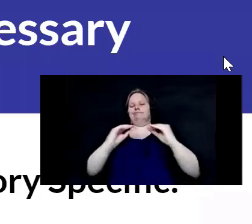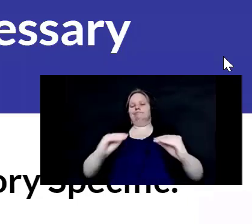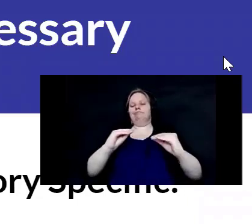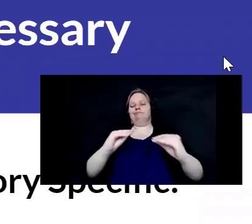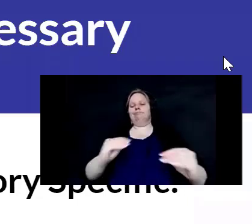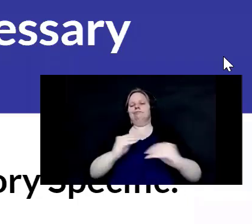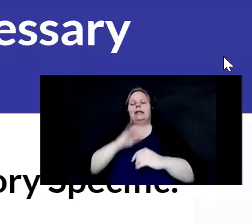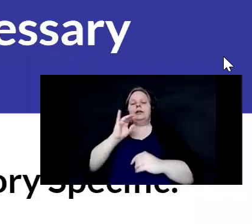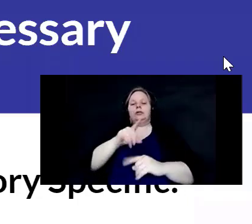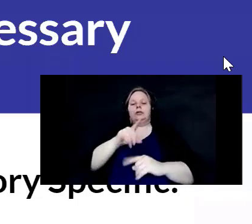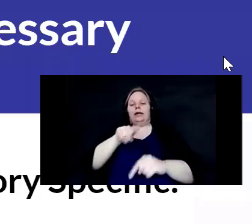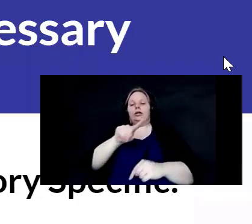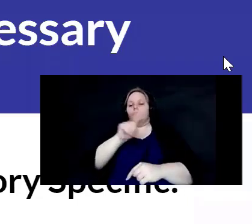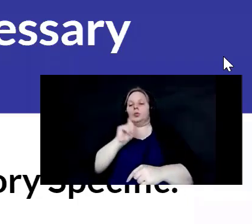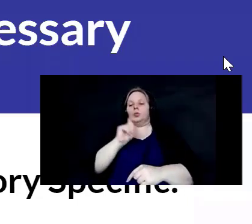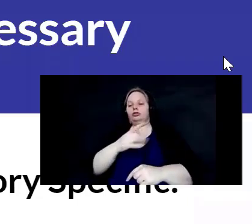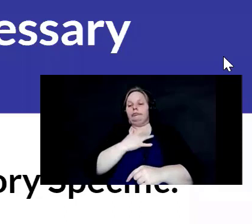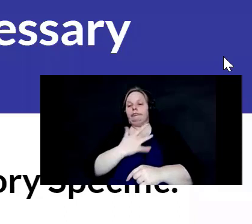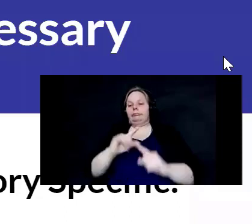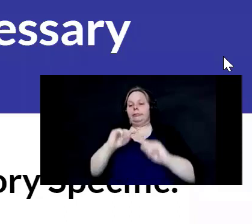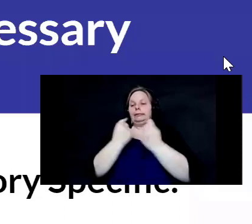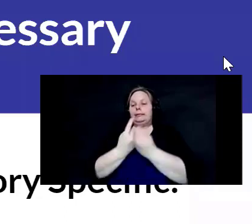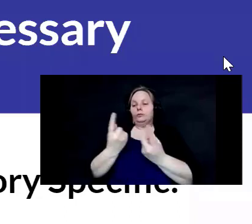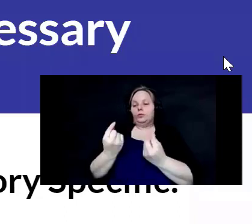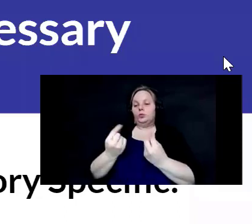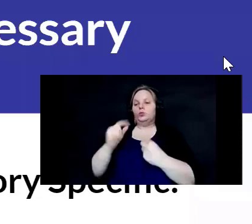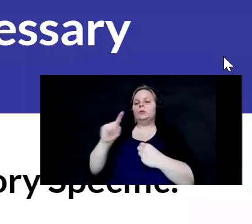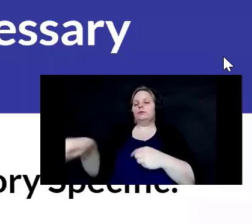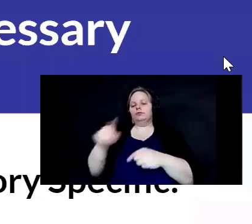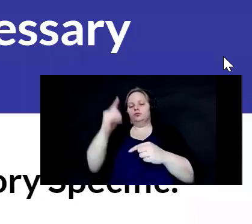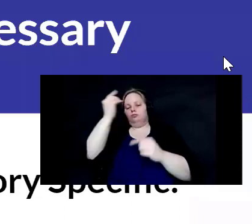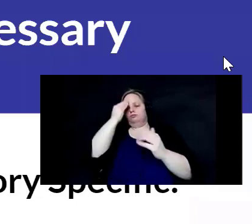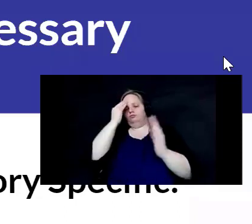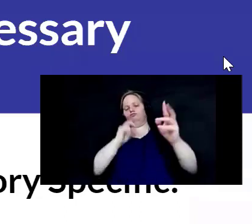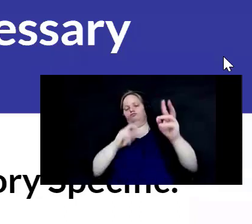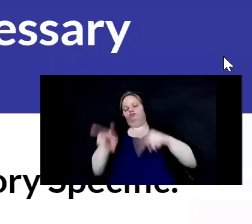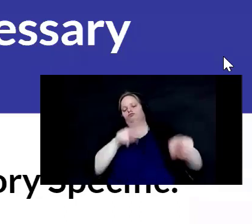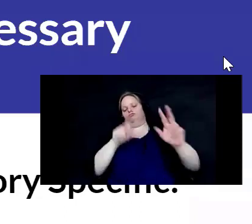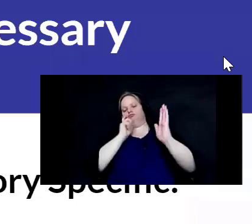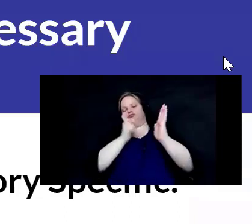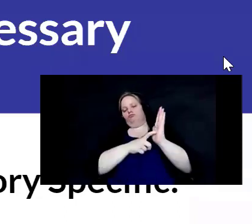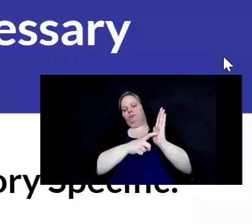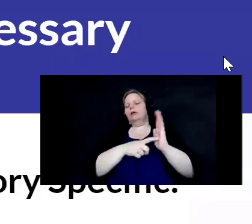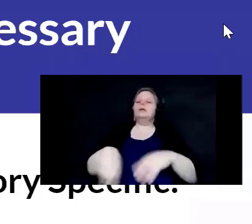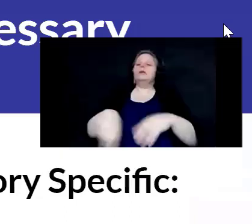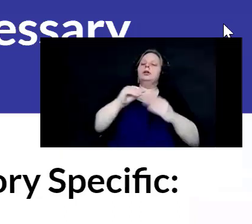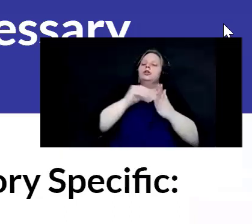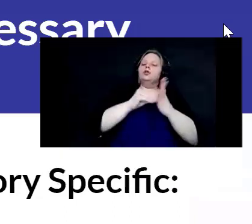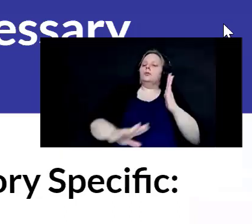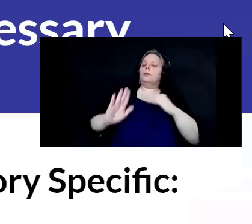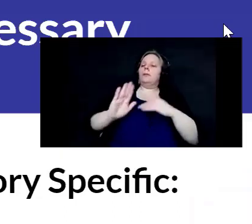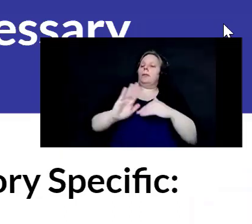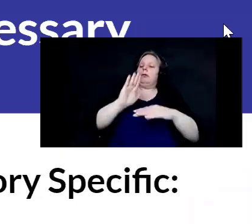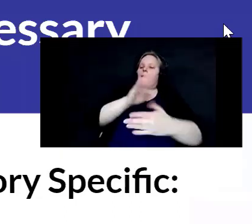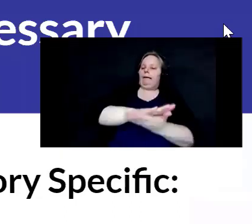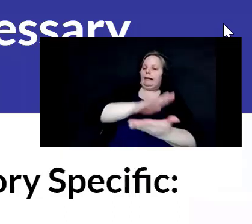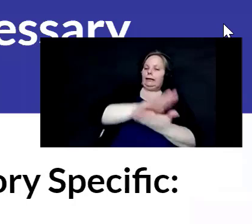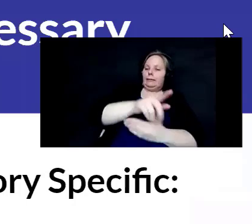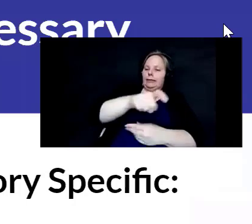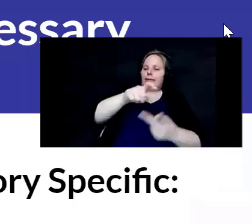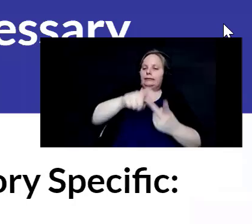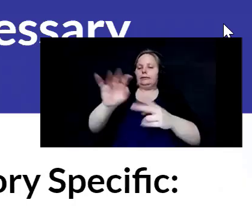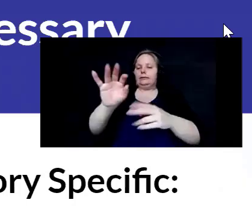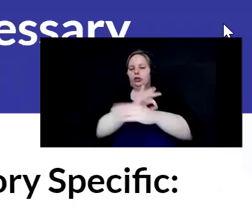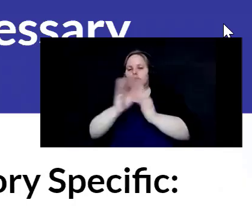this question, the team must be able to identify the student's academic and functional skill needs, the extent of